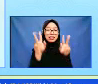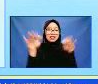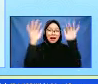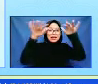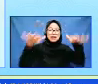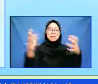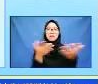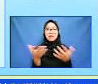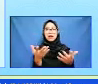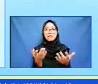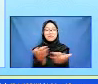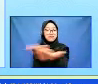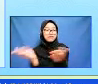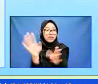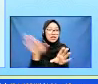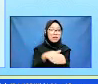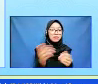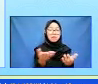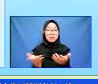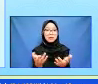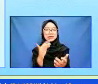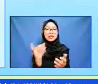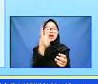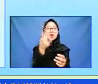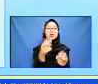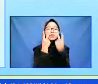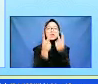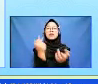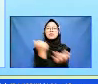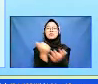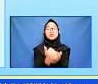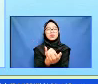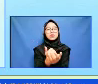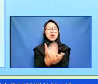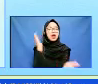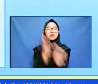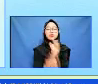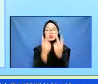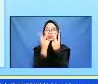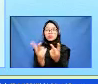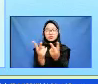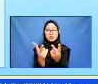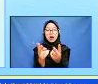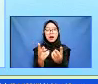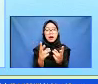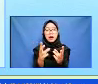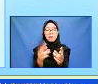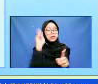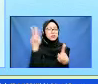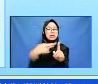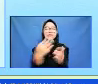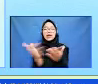directly their need, their view and aspiration in climate discussion or decision making